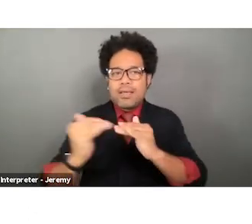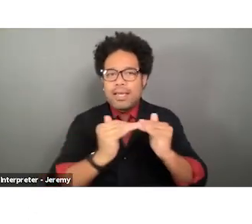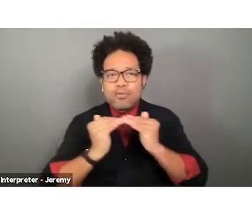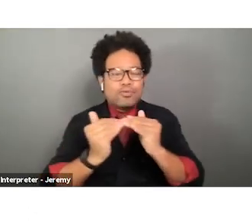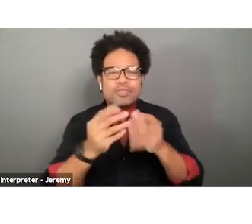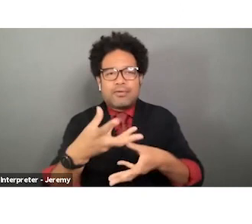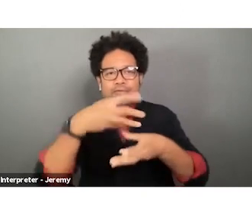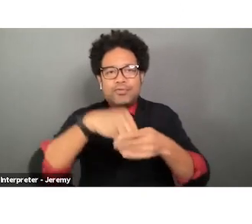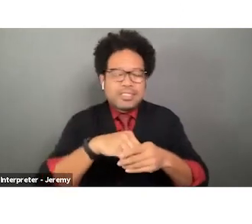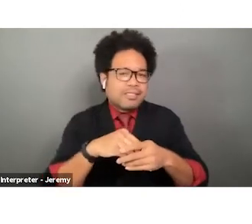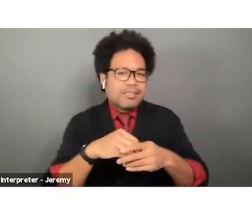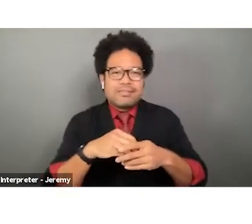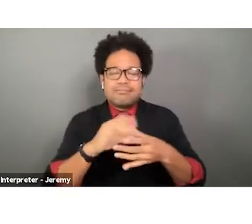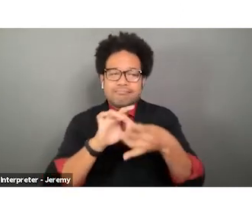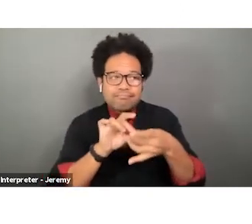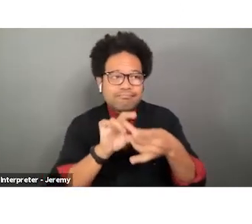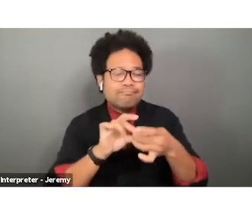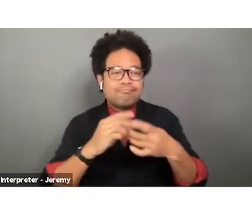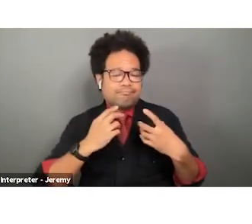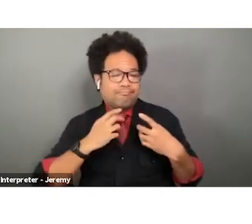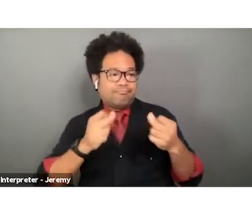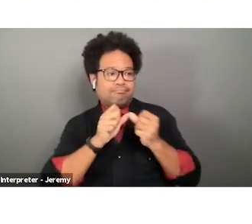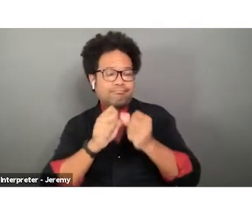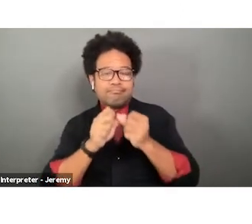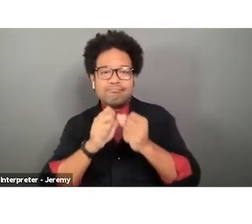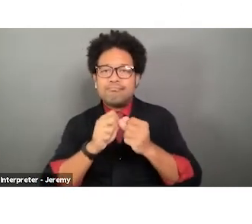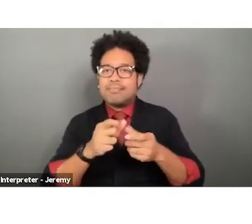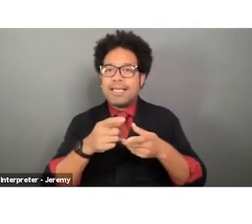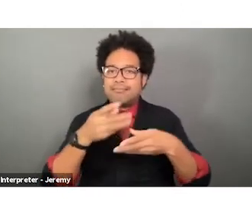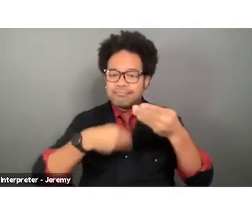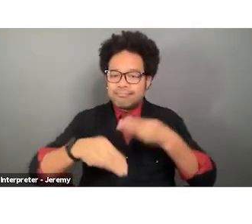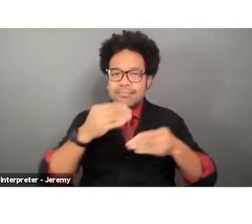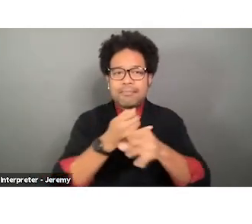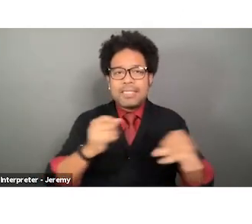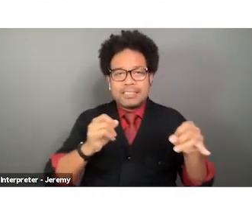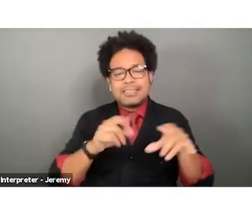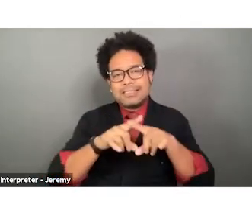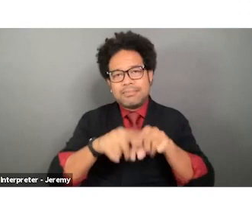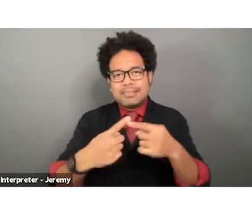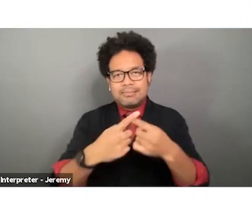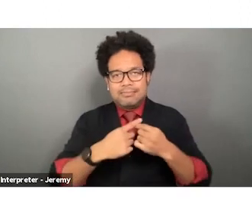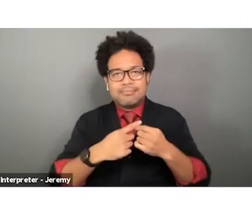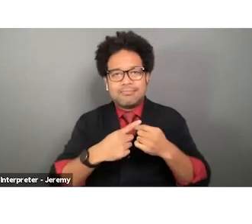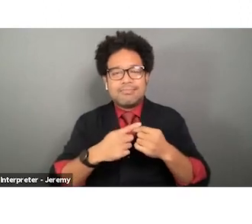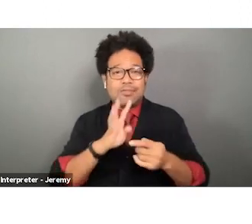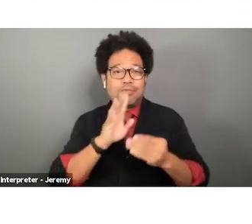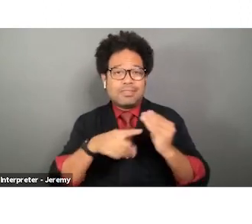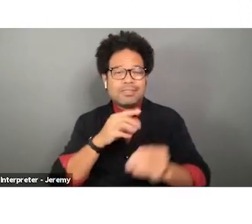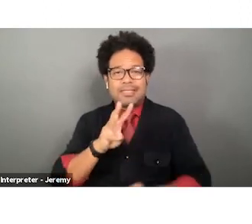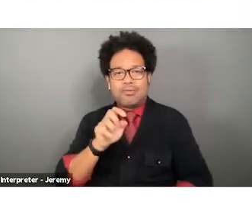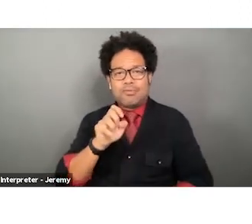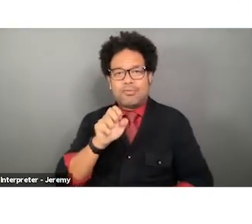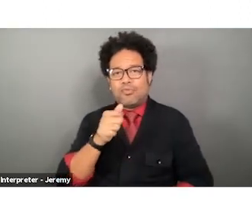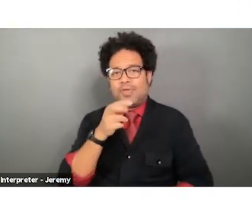justice, solidarity, resiliency, and interdependency. So let's talk about the weavers.